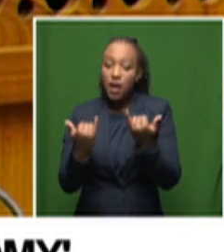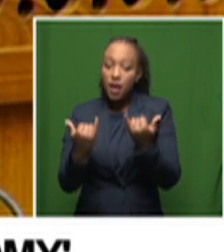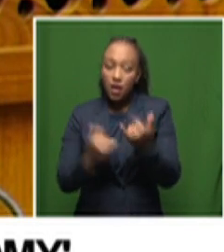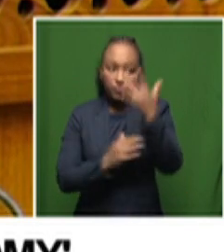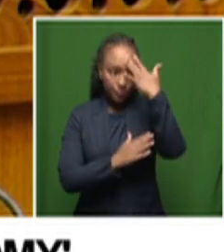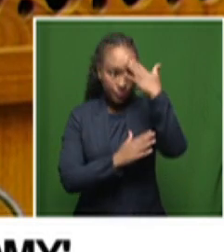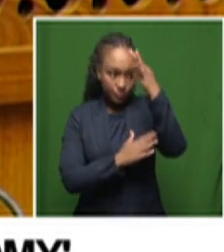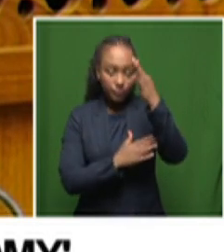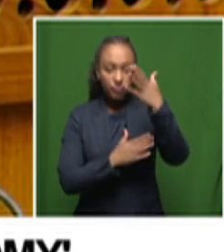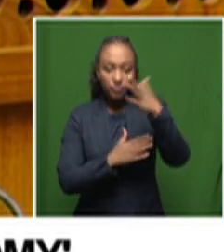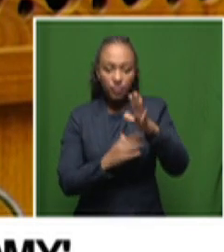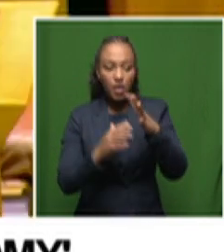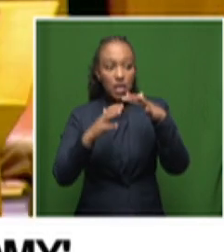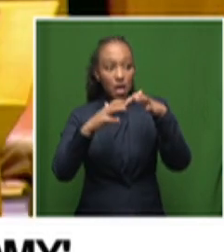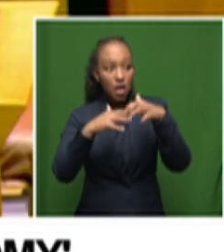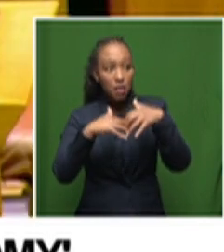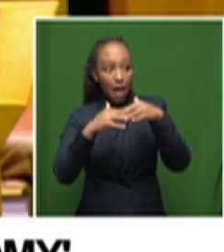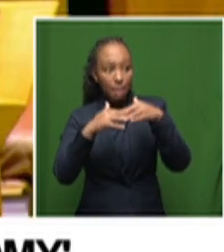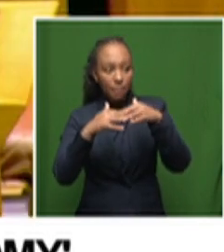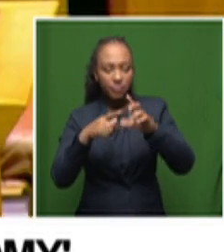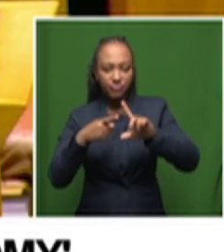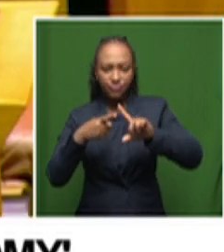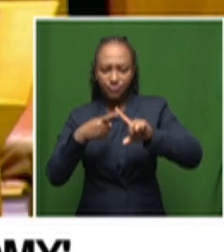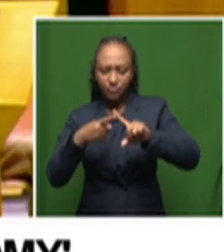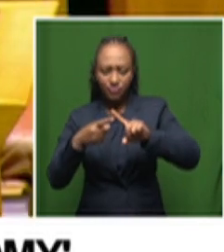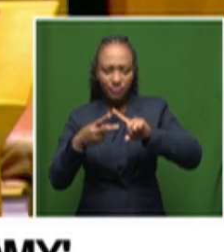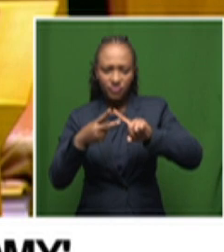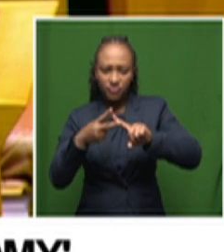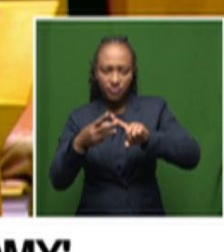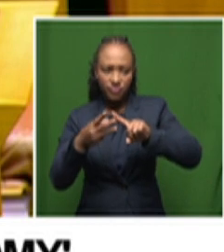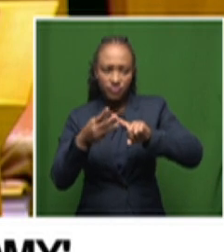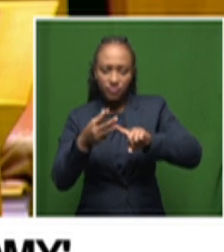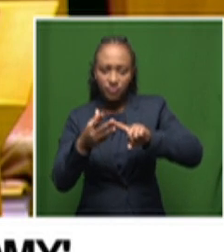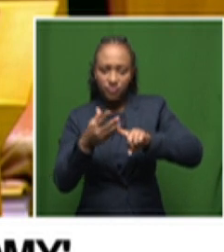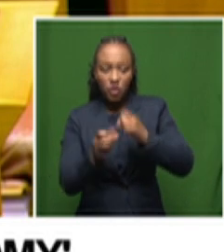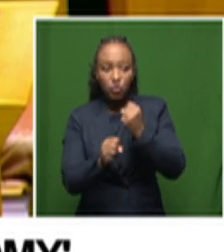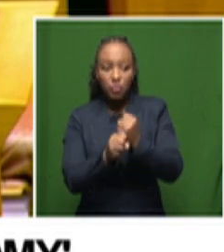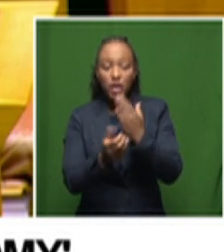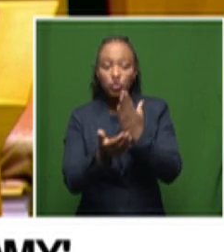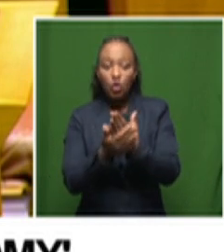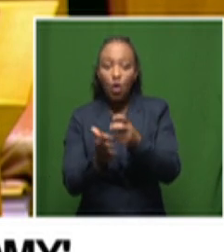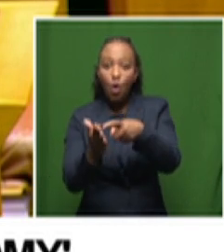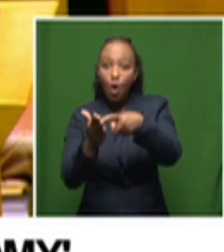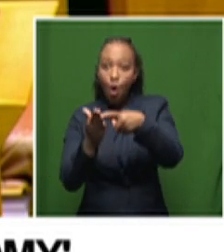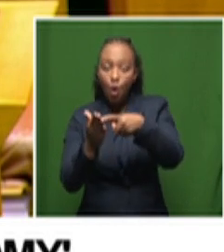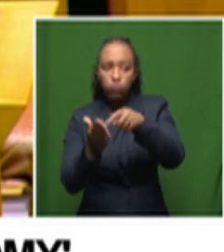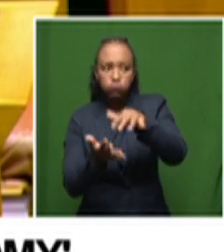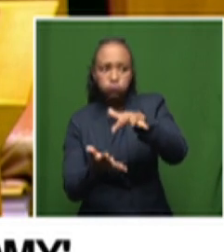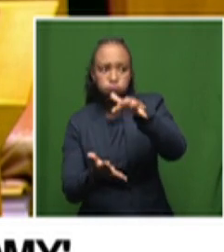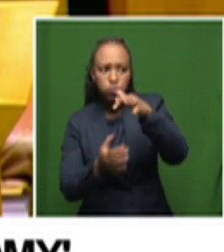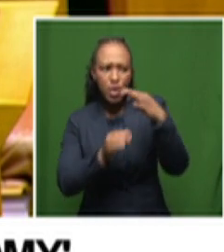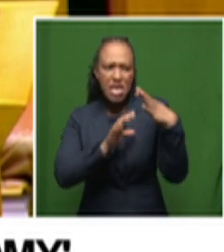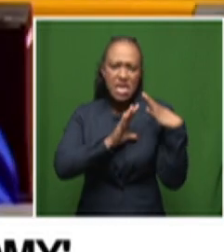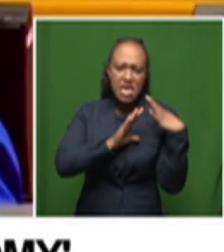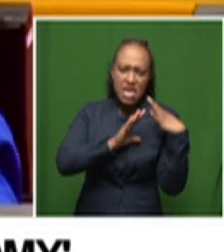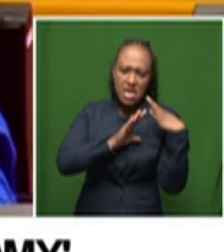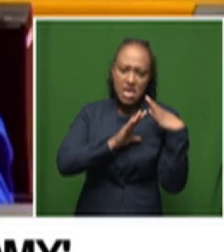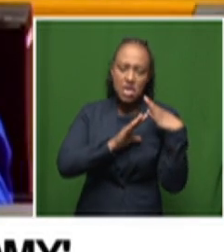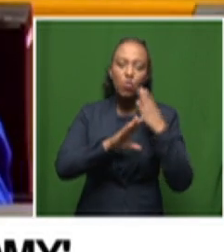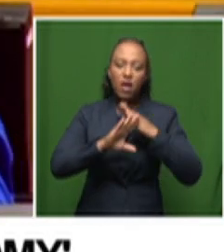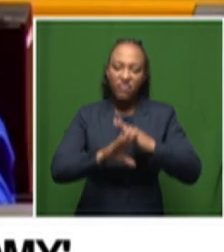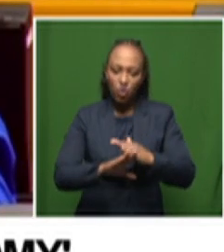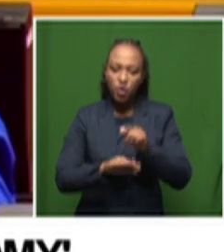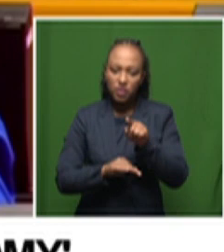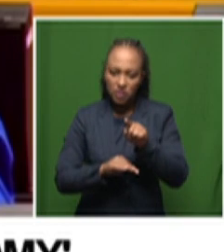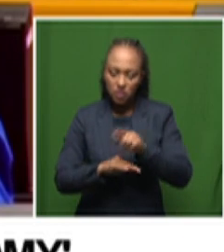an active set of measures to avoid a sovereign debt crisis. We table